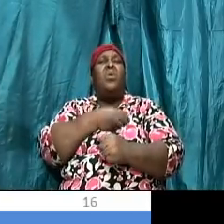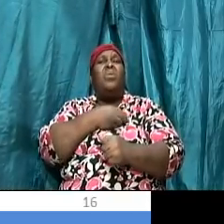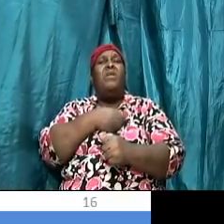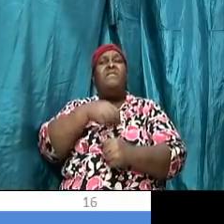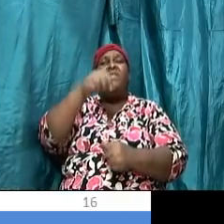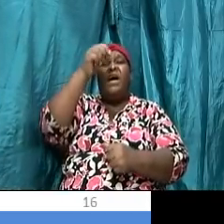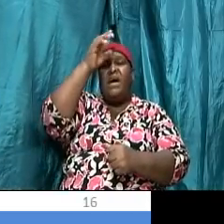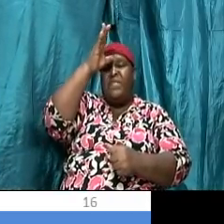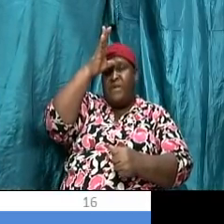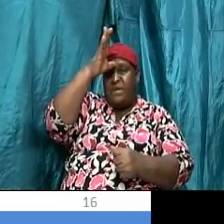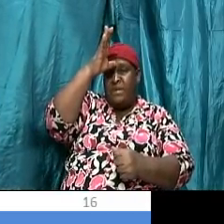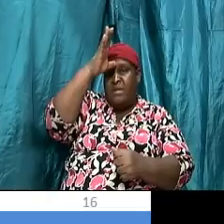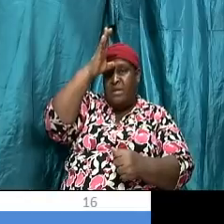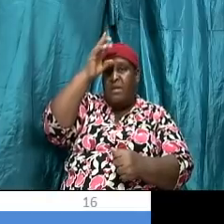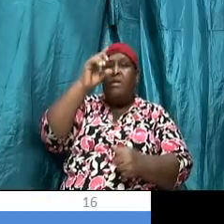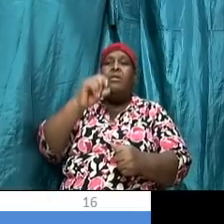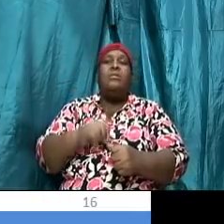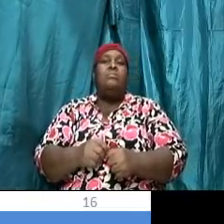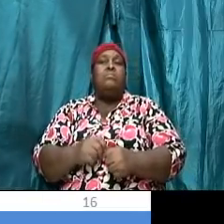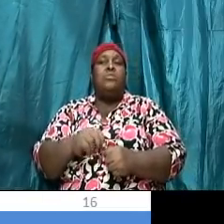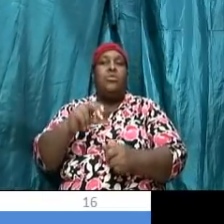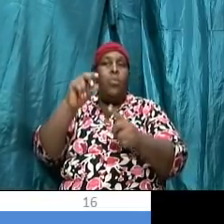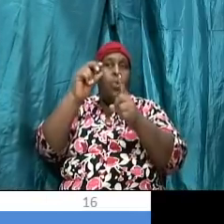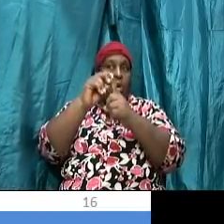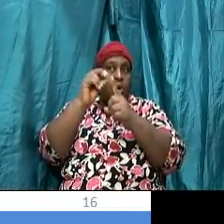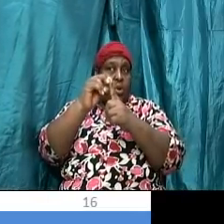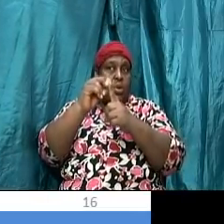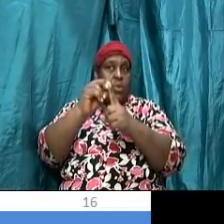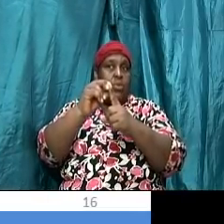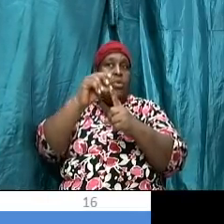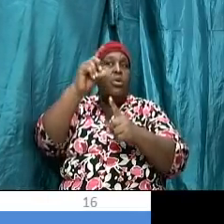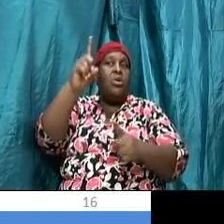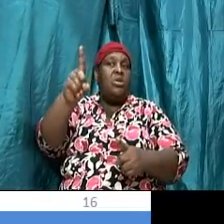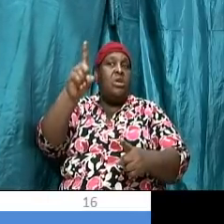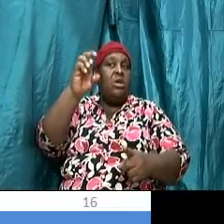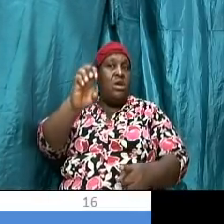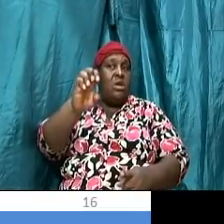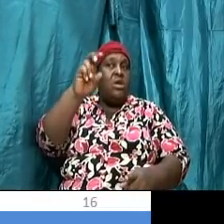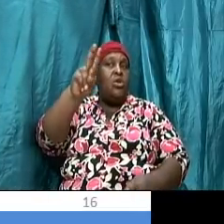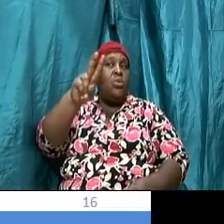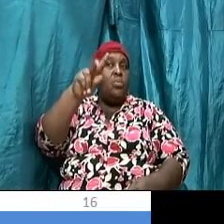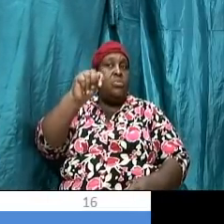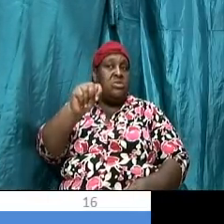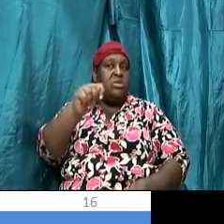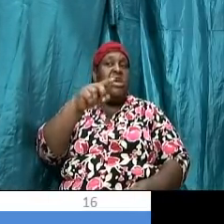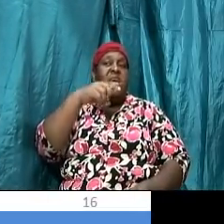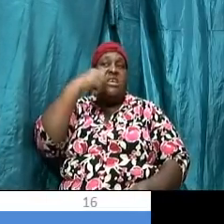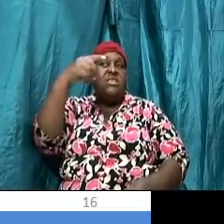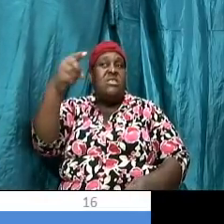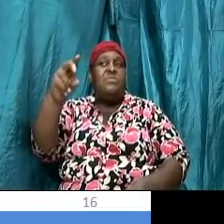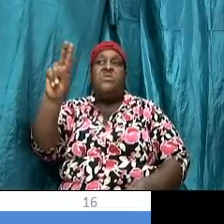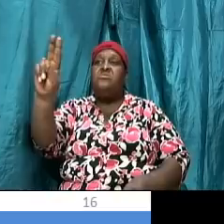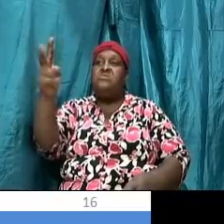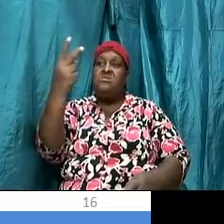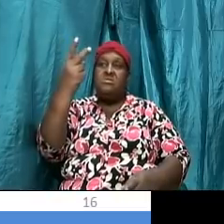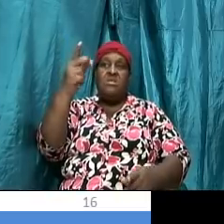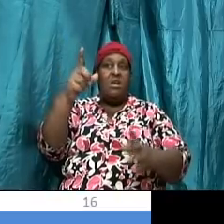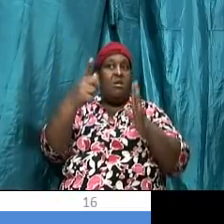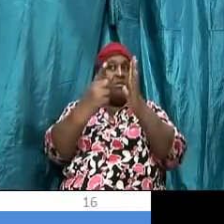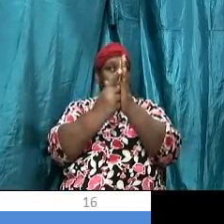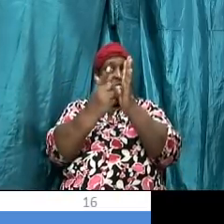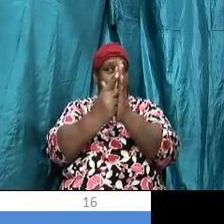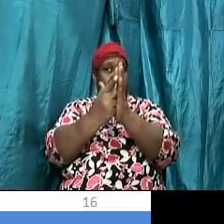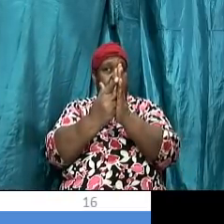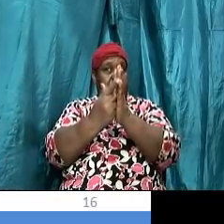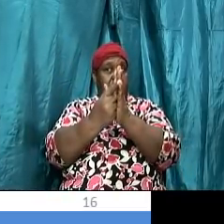the word Deuteronomy speaks to second law. Because if you can remember, Exodus, they got the